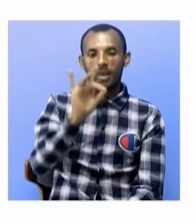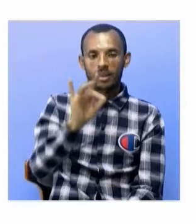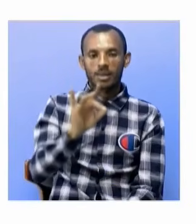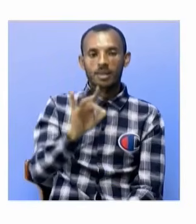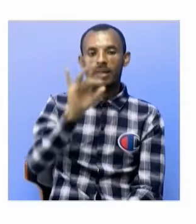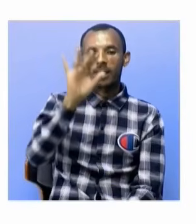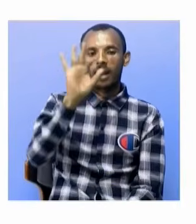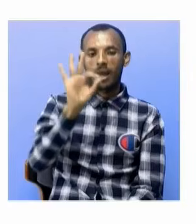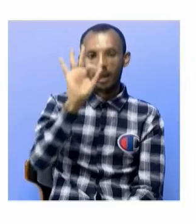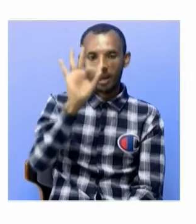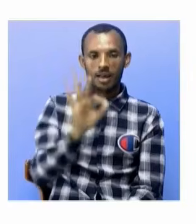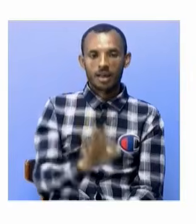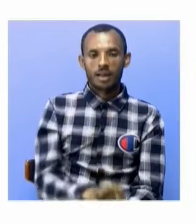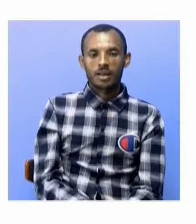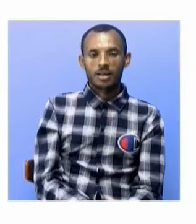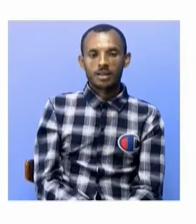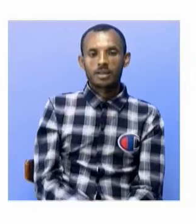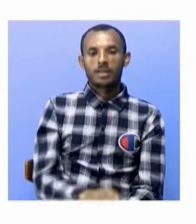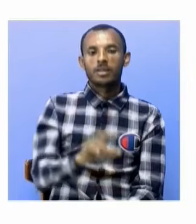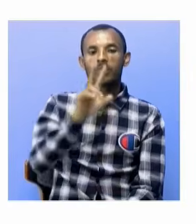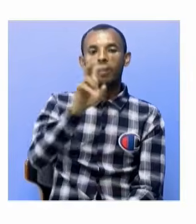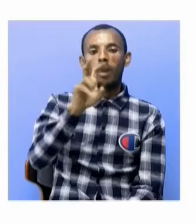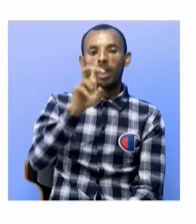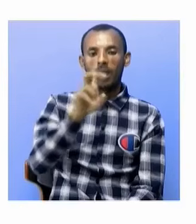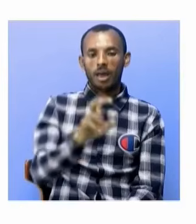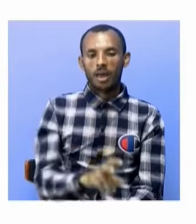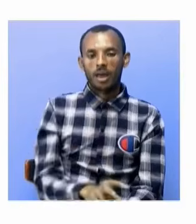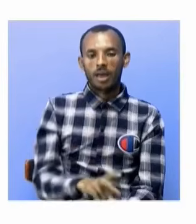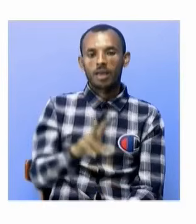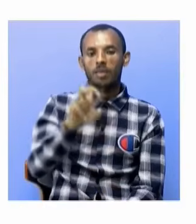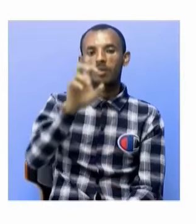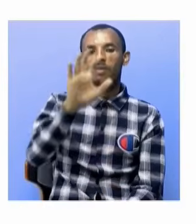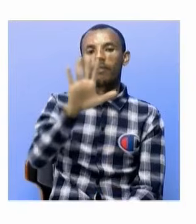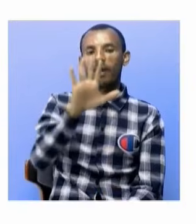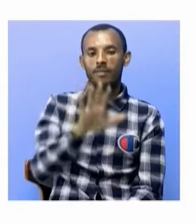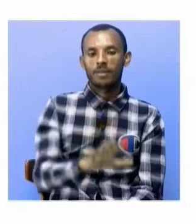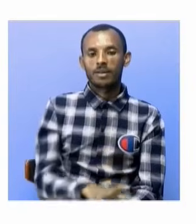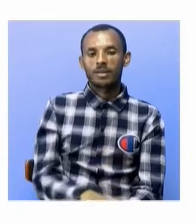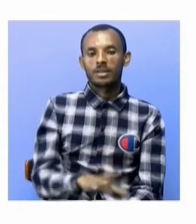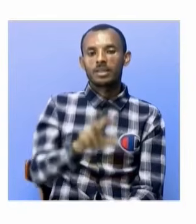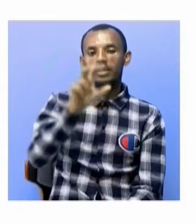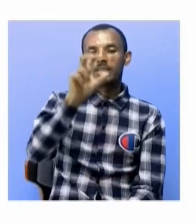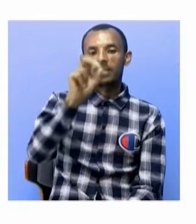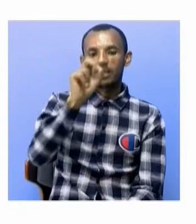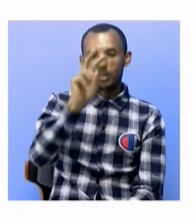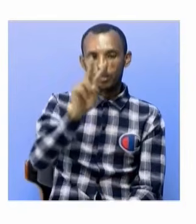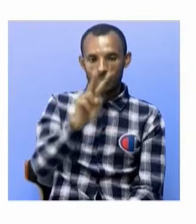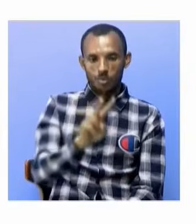9, 20, 25, 32,